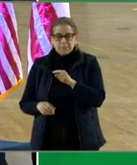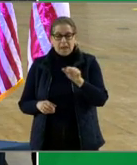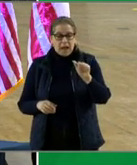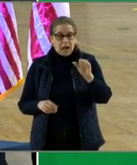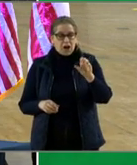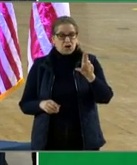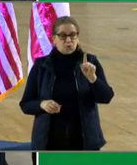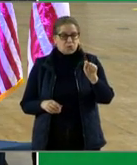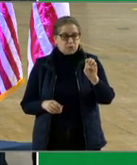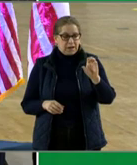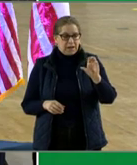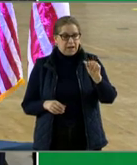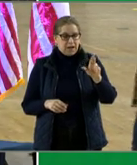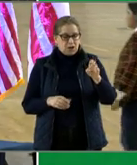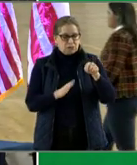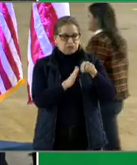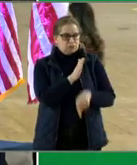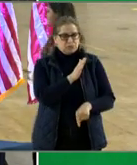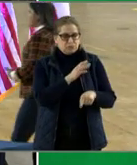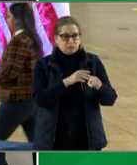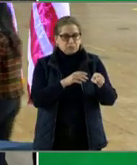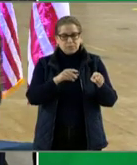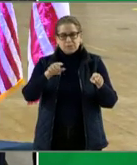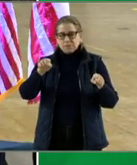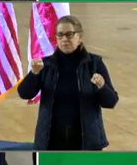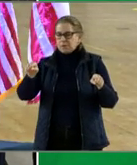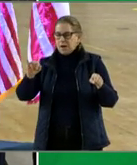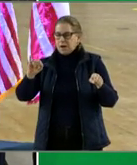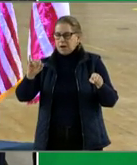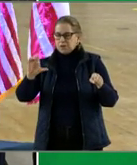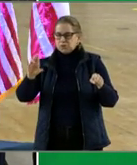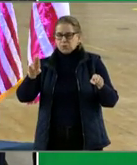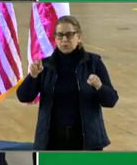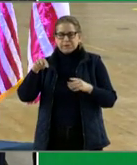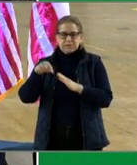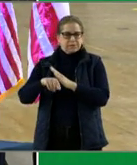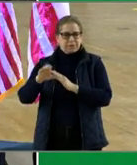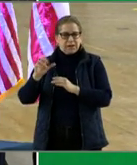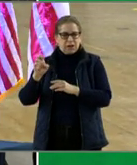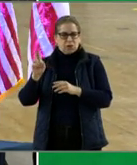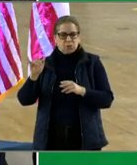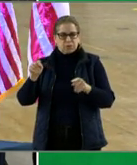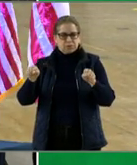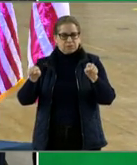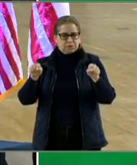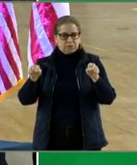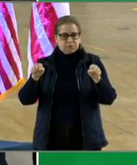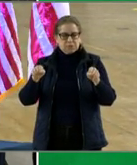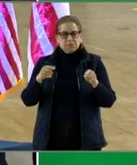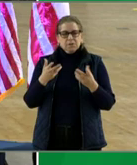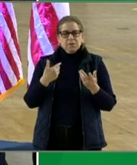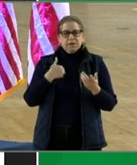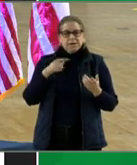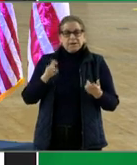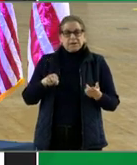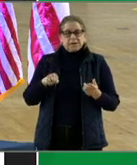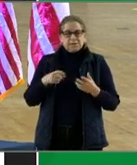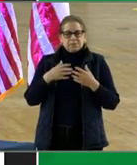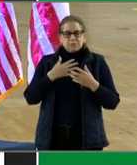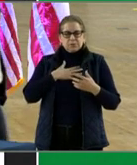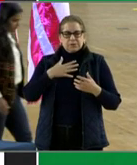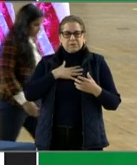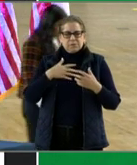beds. And we also do a calculation that looks at the number of ventilators that we will need in the District of